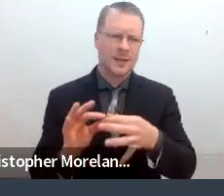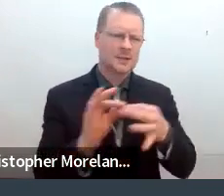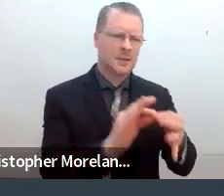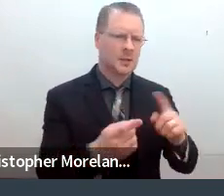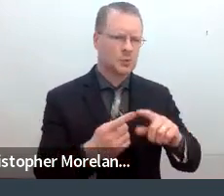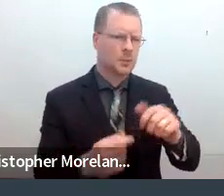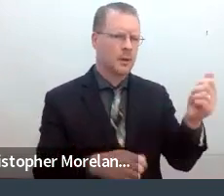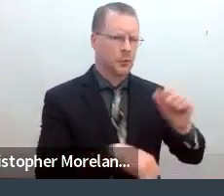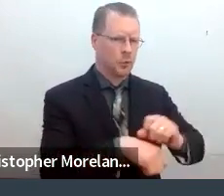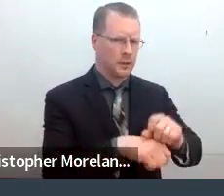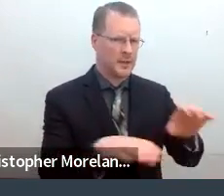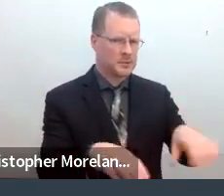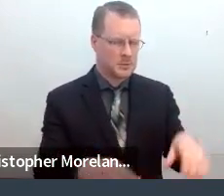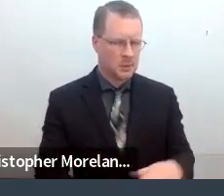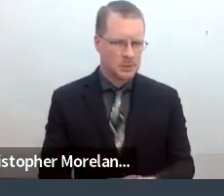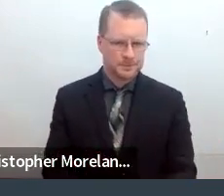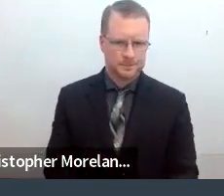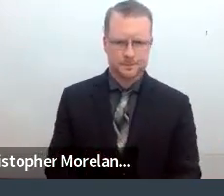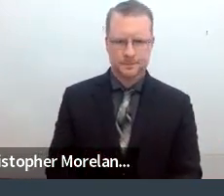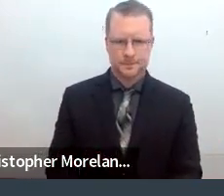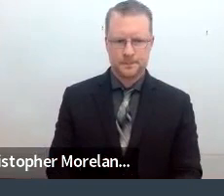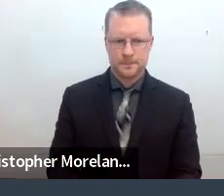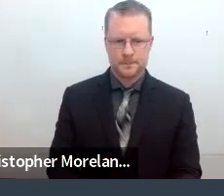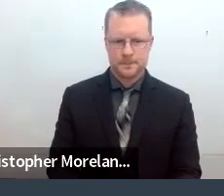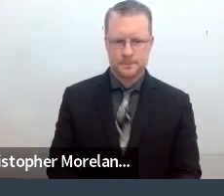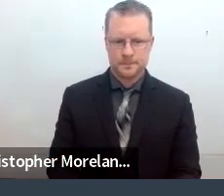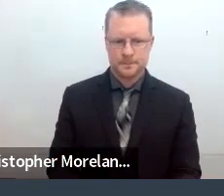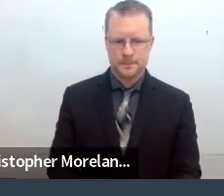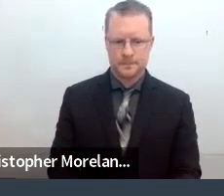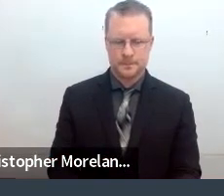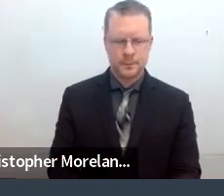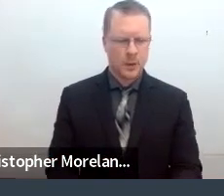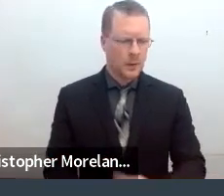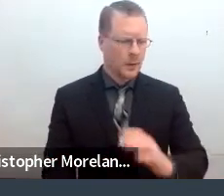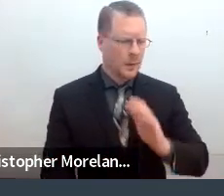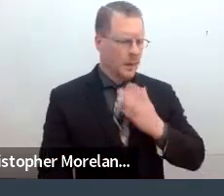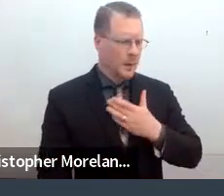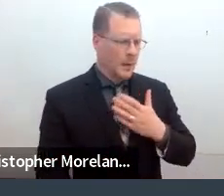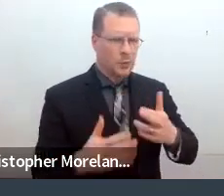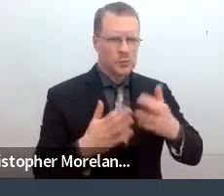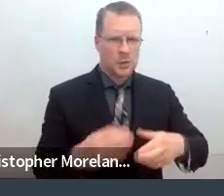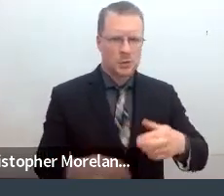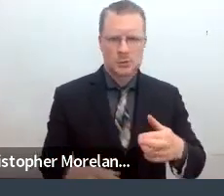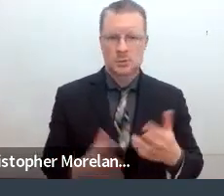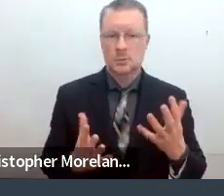So I'm going to discuss our results in terms of some other work that has been done.